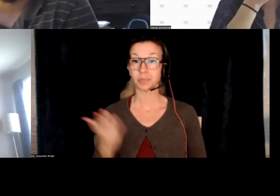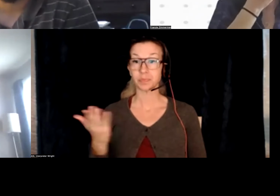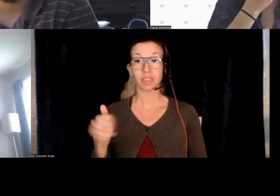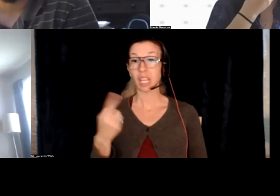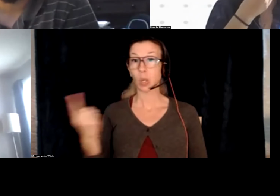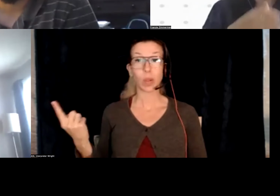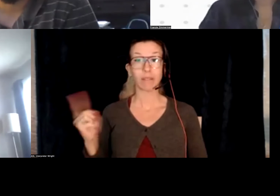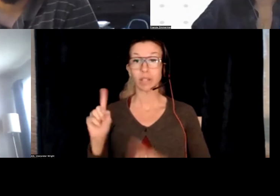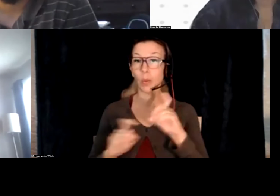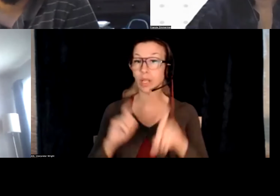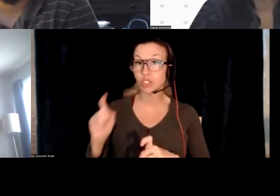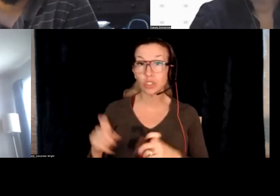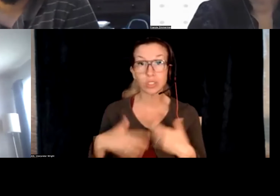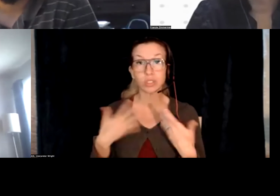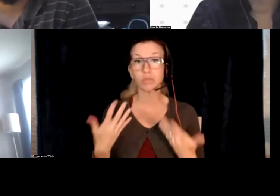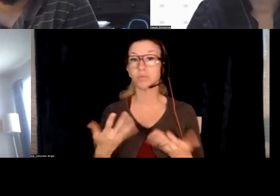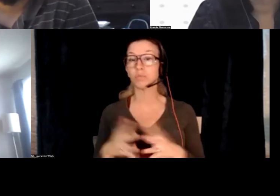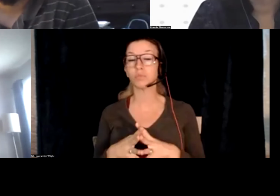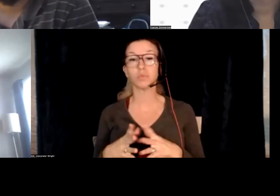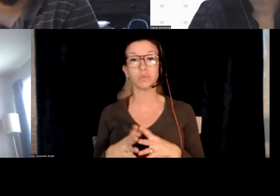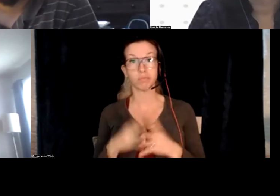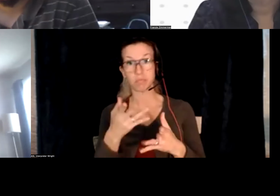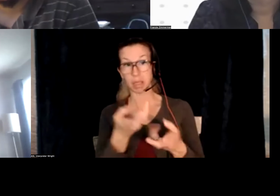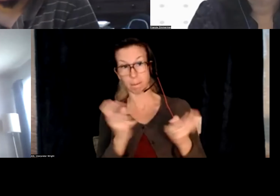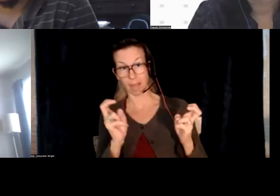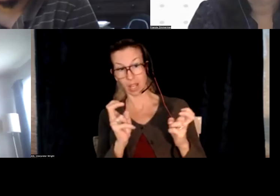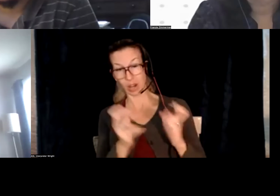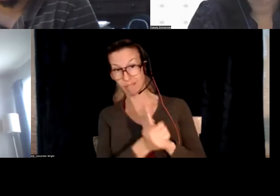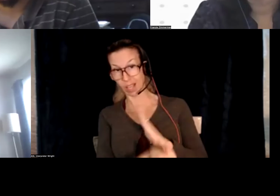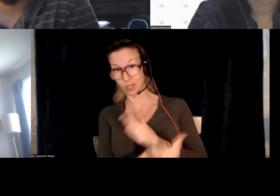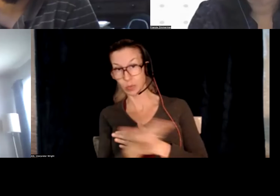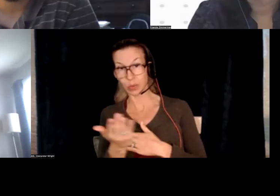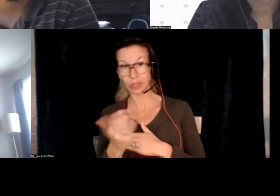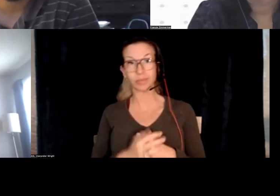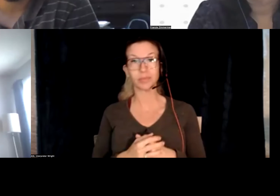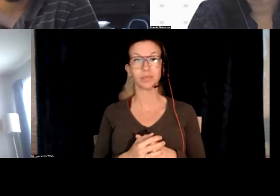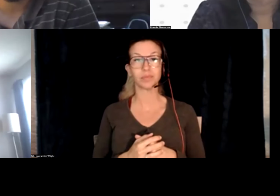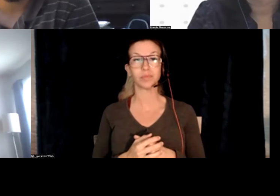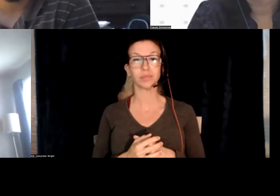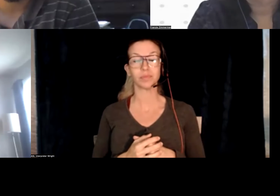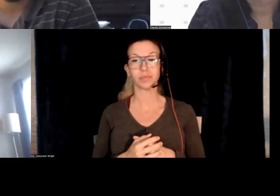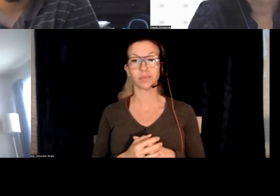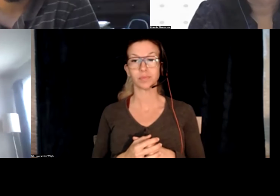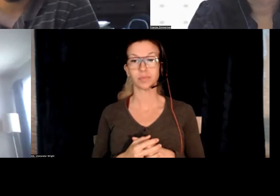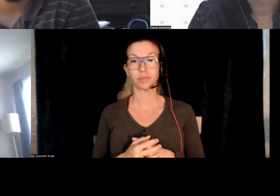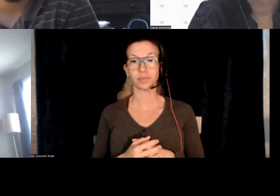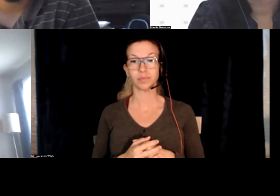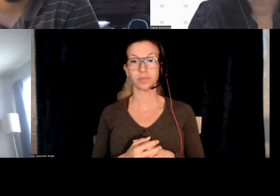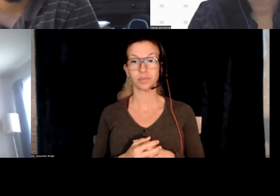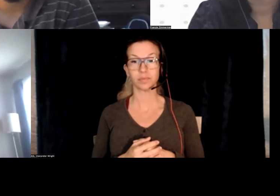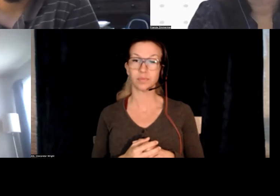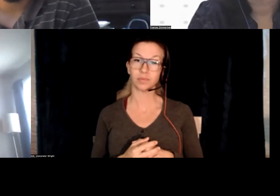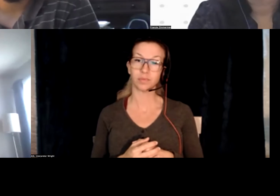they want to ask our panel of experts or thoughts on? I just want to mention that I received a text